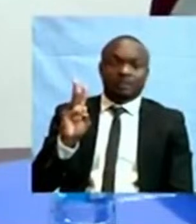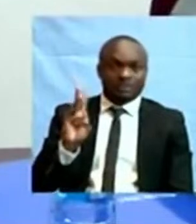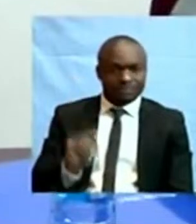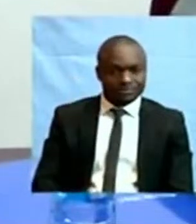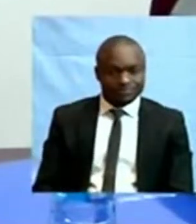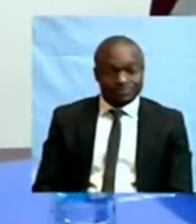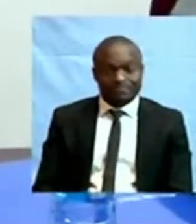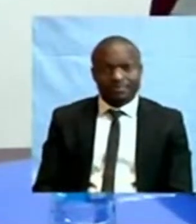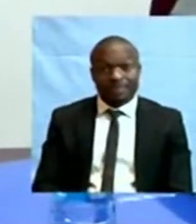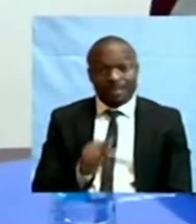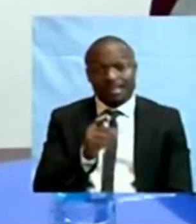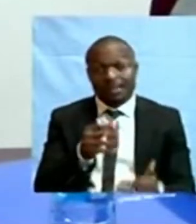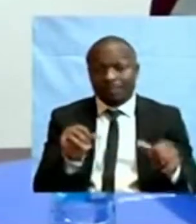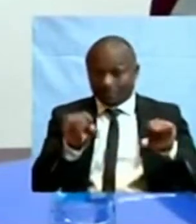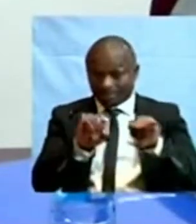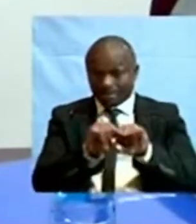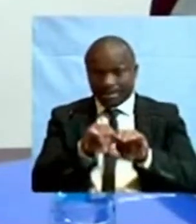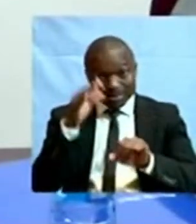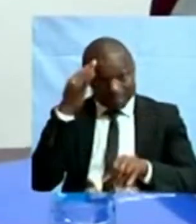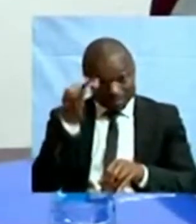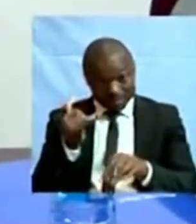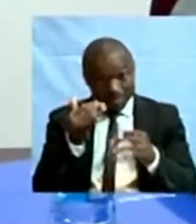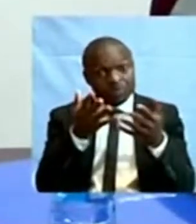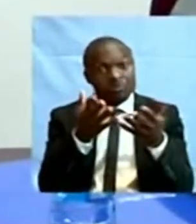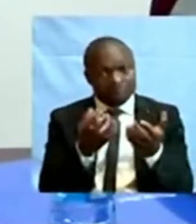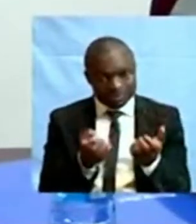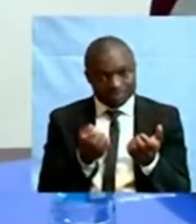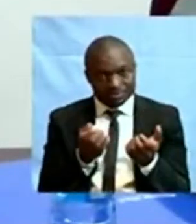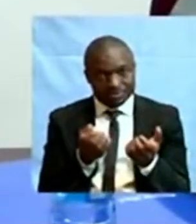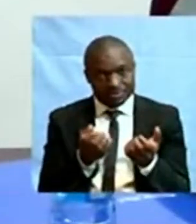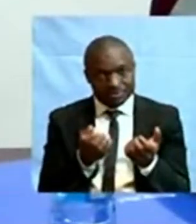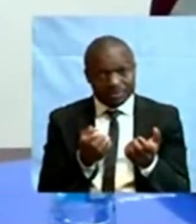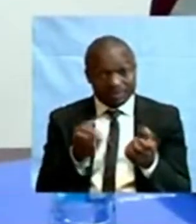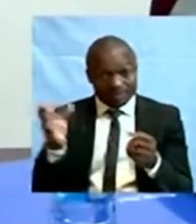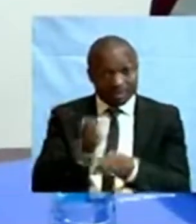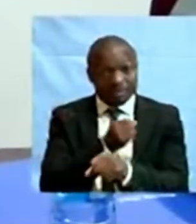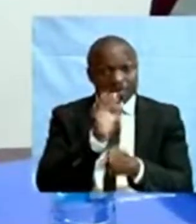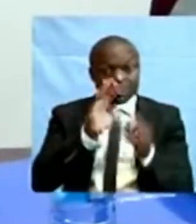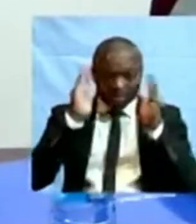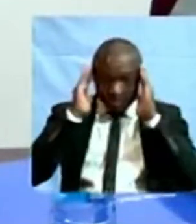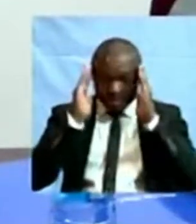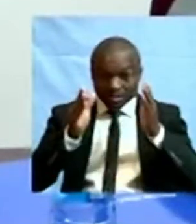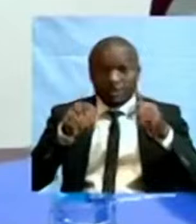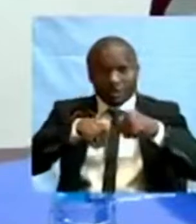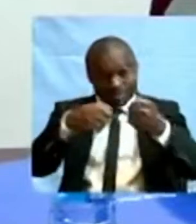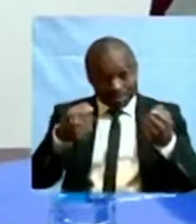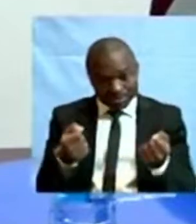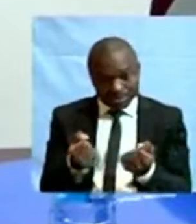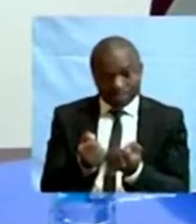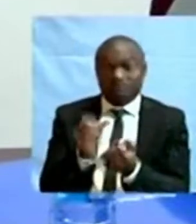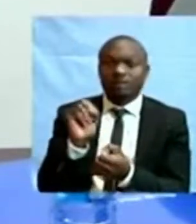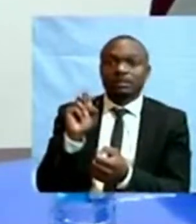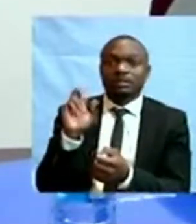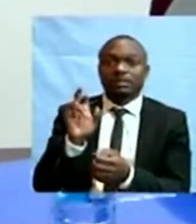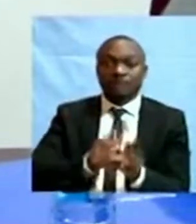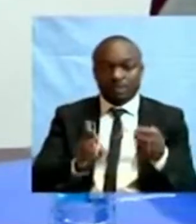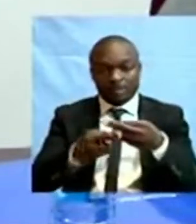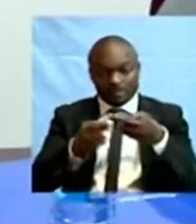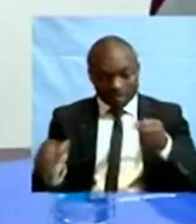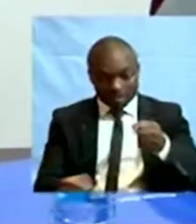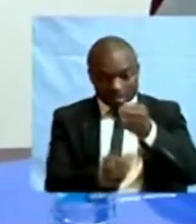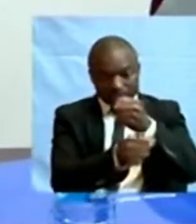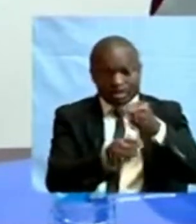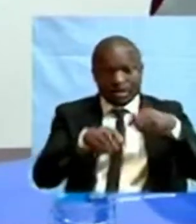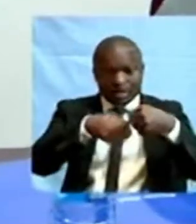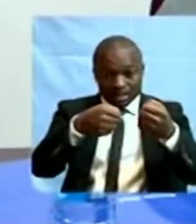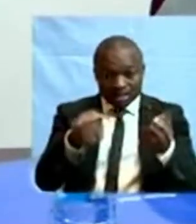establishes that. It's very important because we want to draw your attention to Section 12 of the bill, which repeals and replaces Section